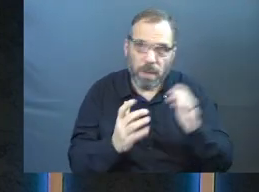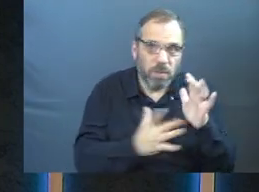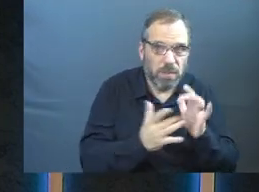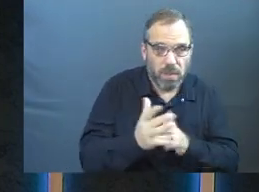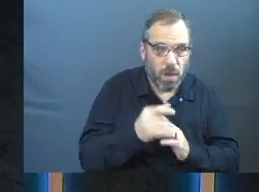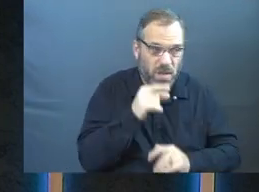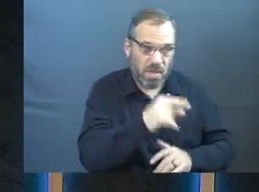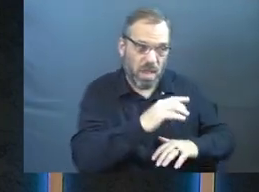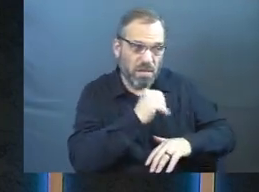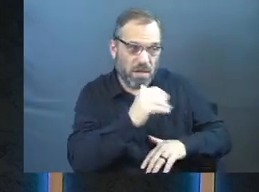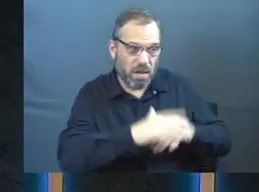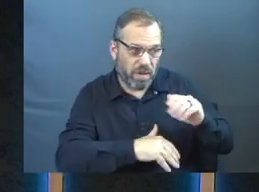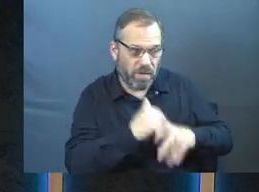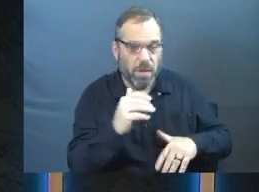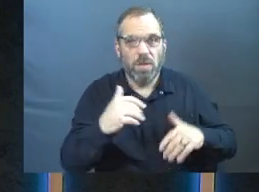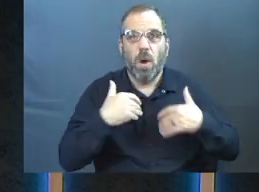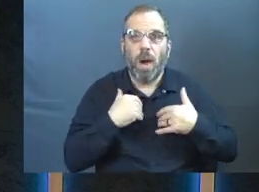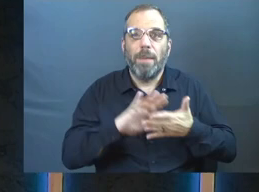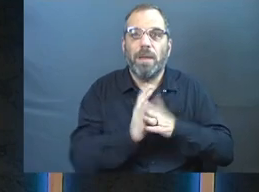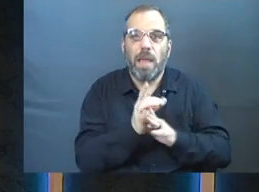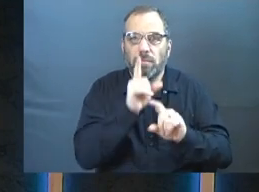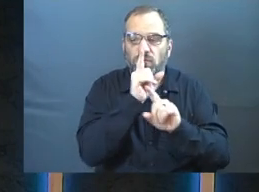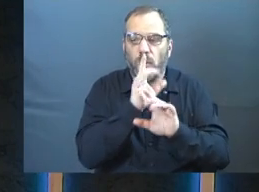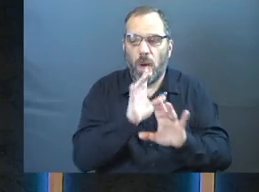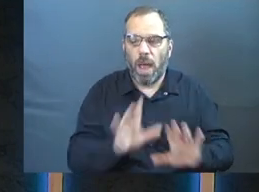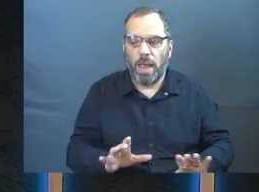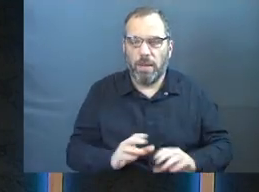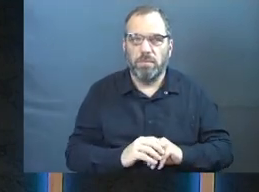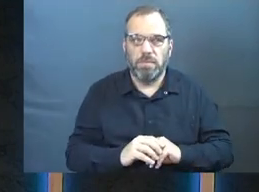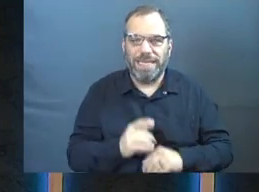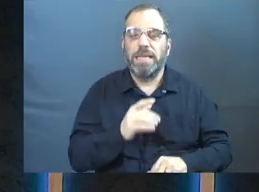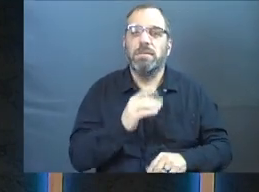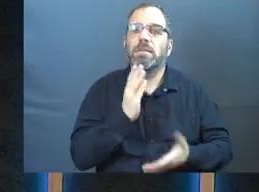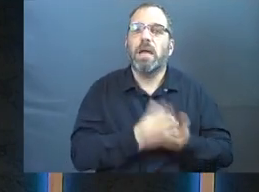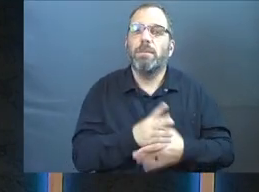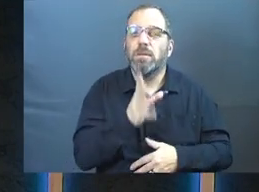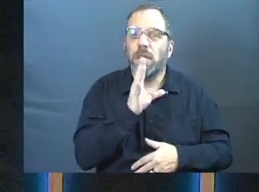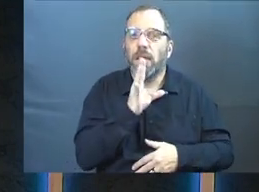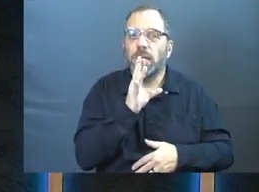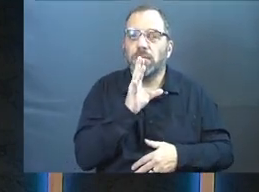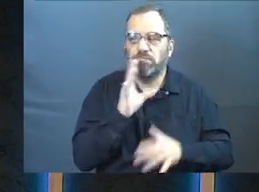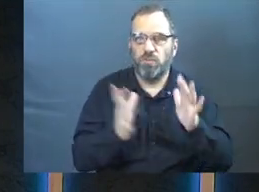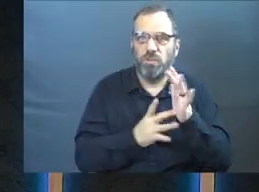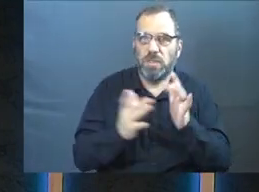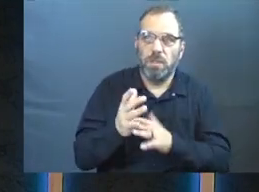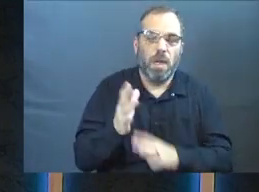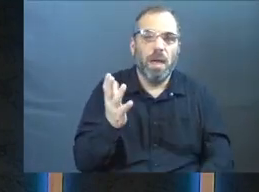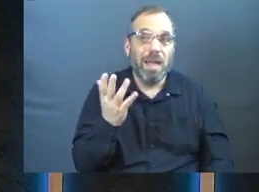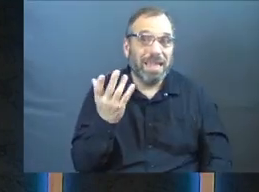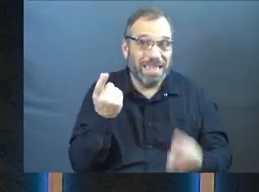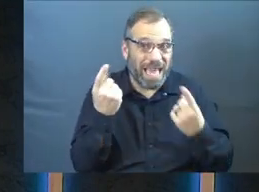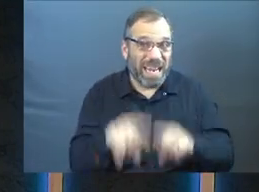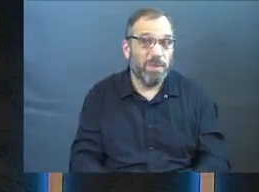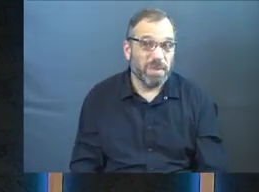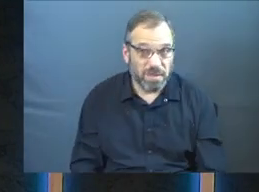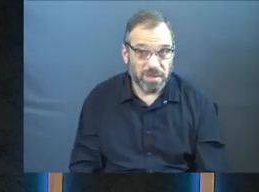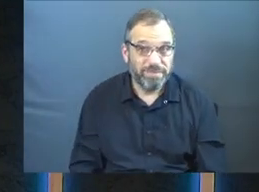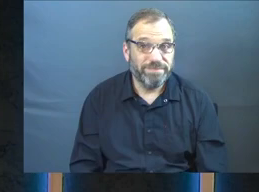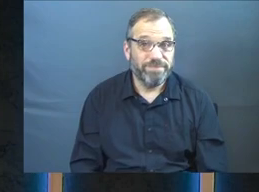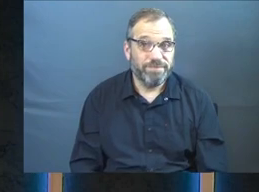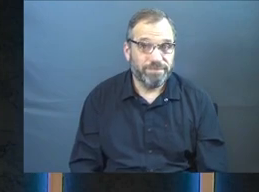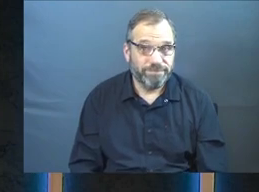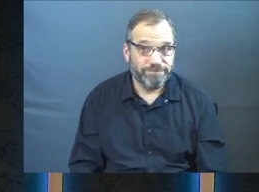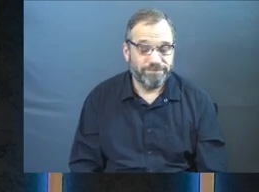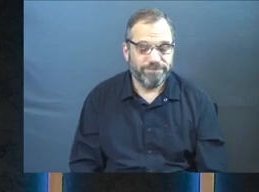they get uncomfortable? And so I find myself getting quieter and quieter about Jesus. Because all that happens, guys.